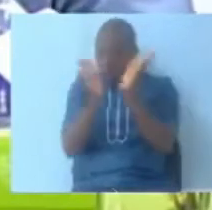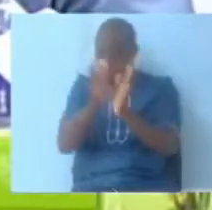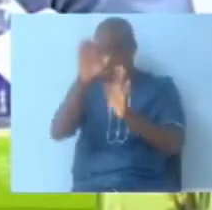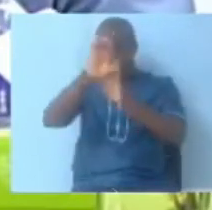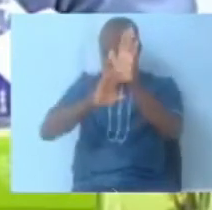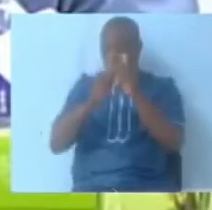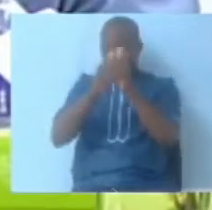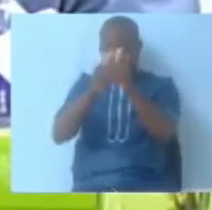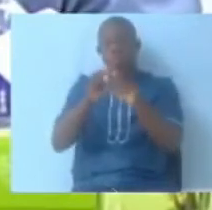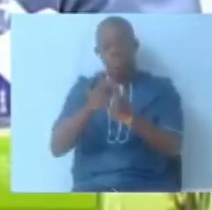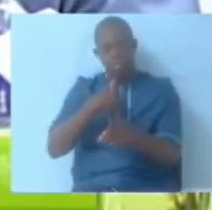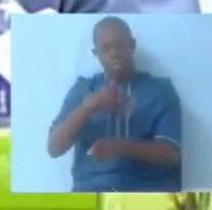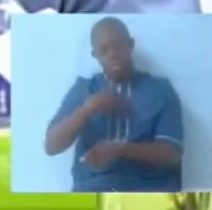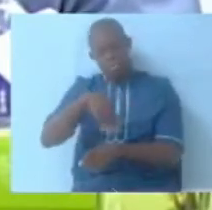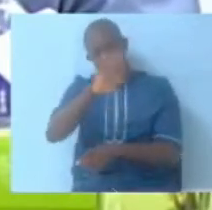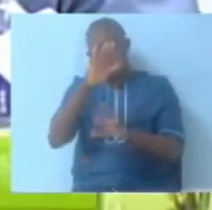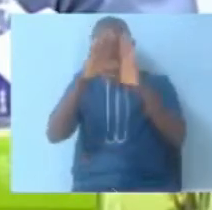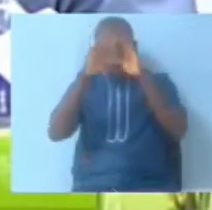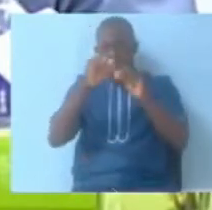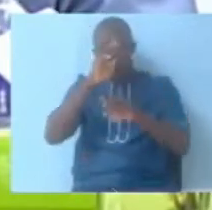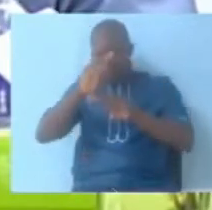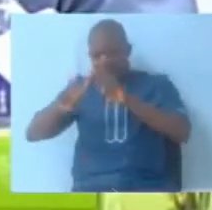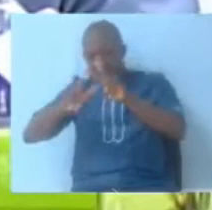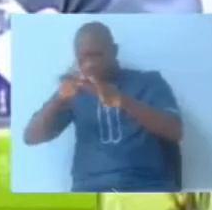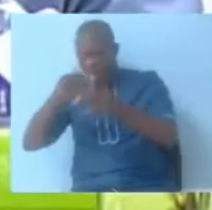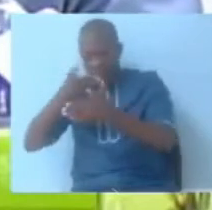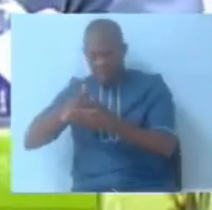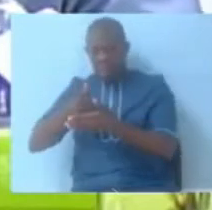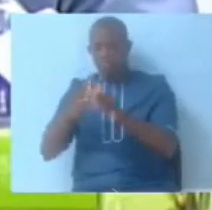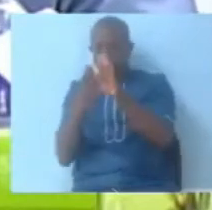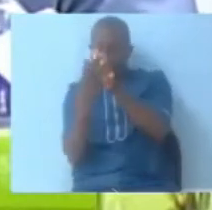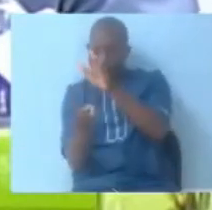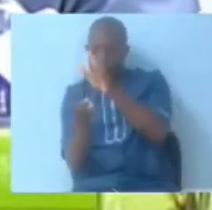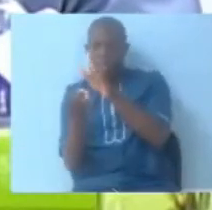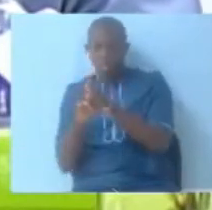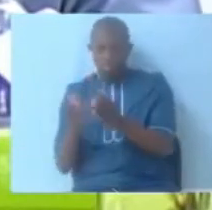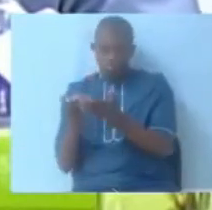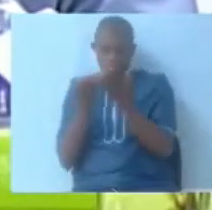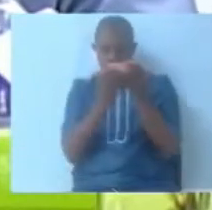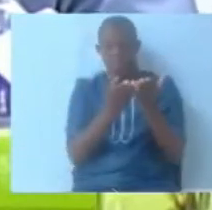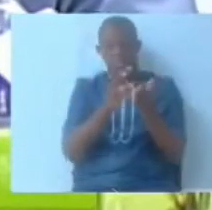I went to the office to try to access the file so as to bring a copy along, but I couldn't see it. But